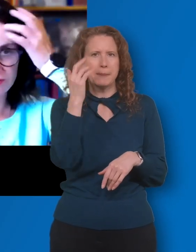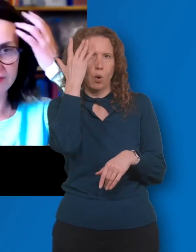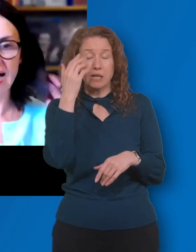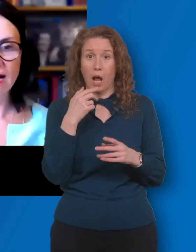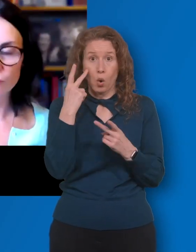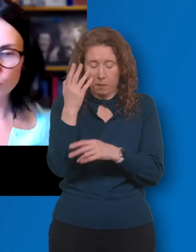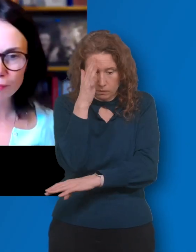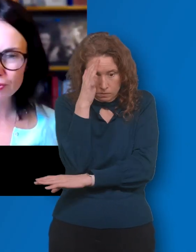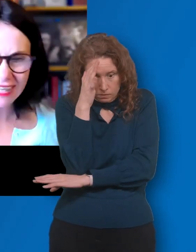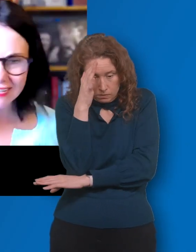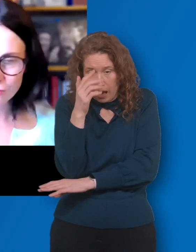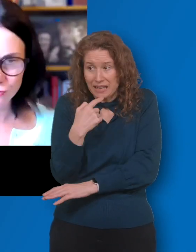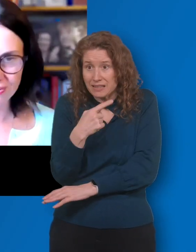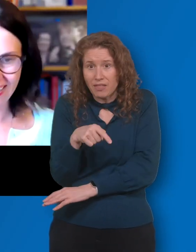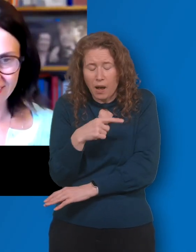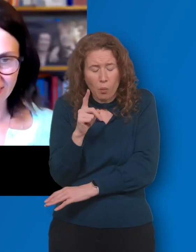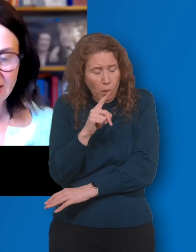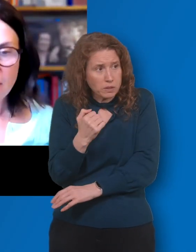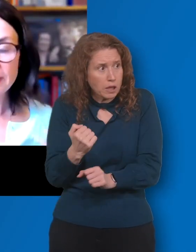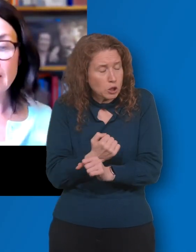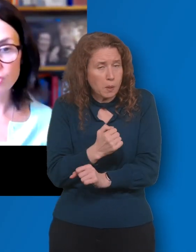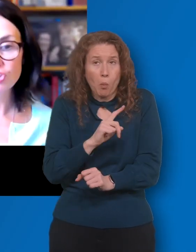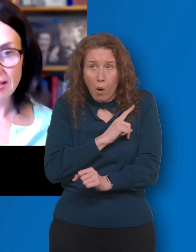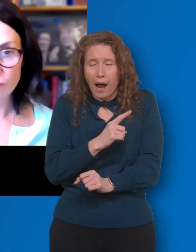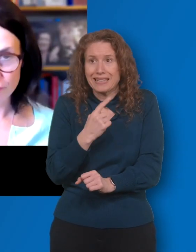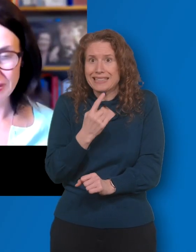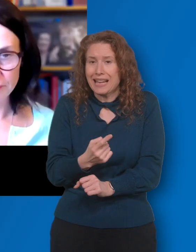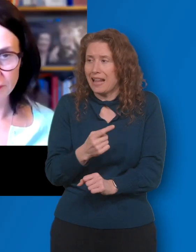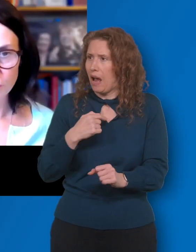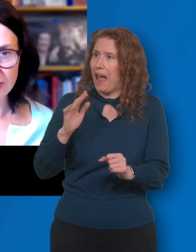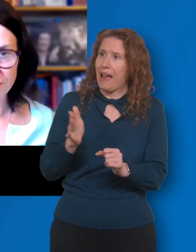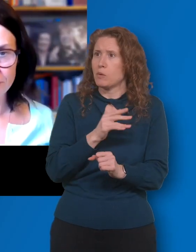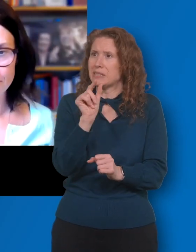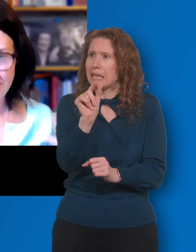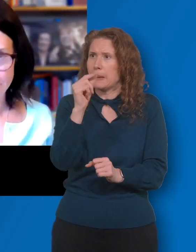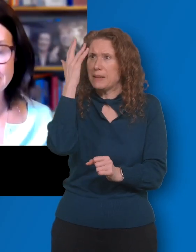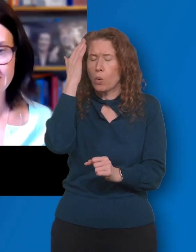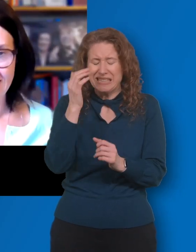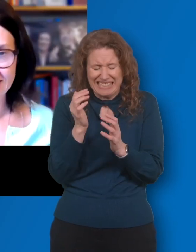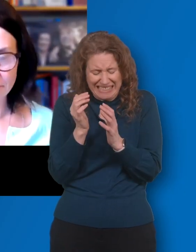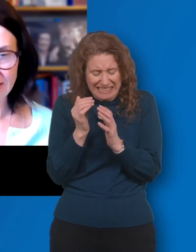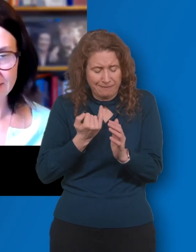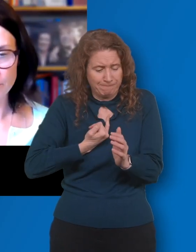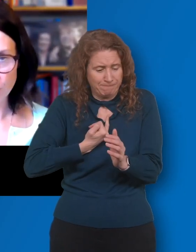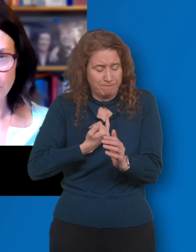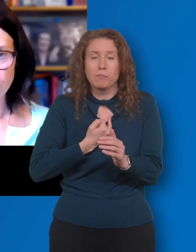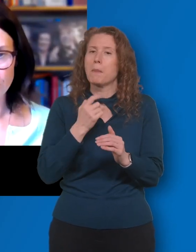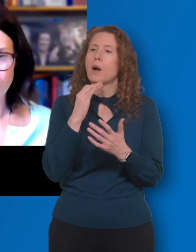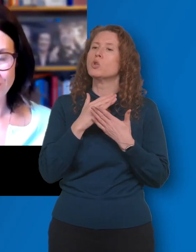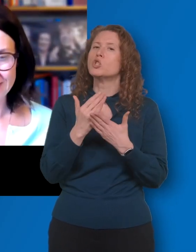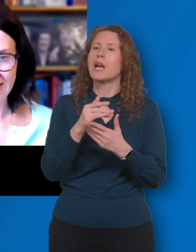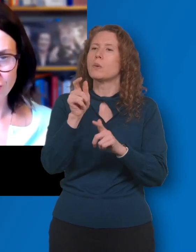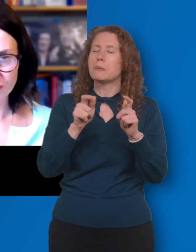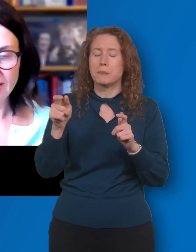that moment. And I think, Almuth, what possessed you to say that? But I will share with people when I've made mistakes and make them a topic